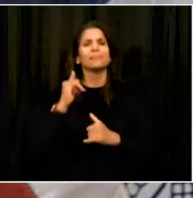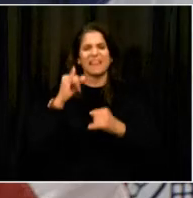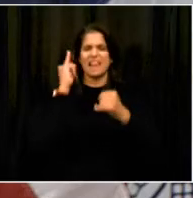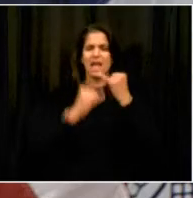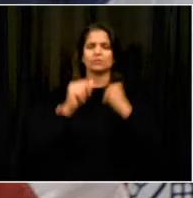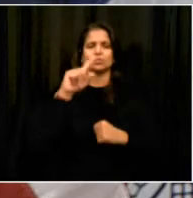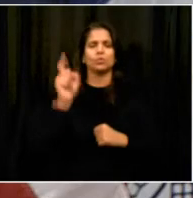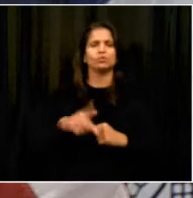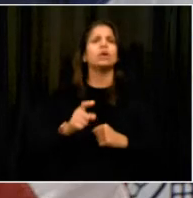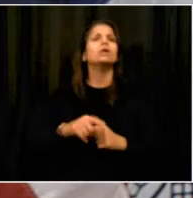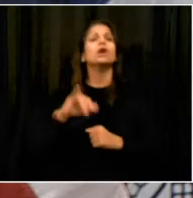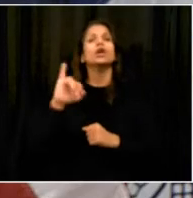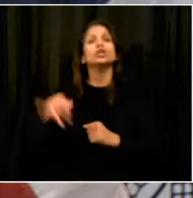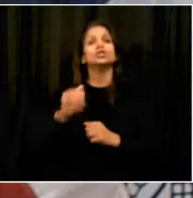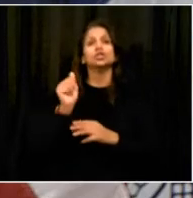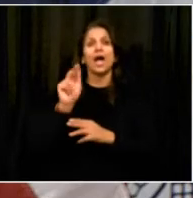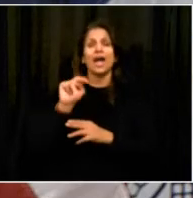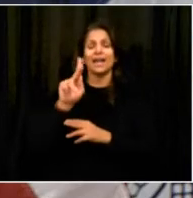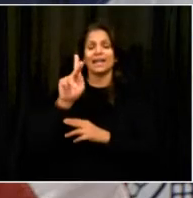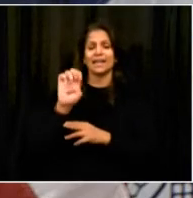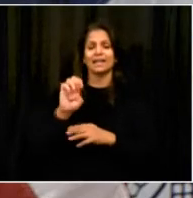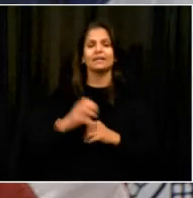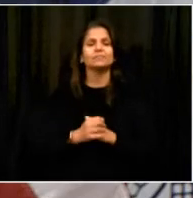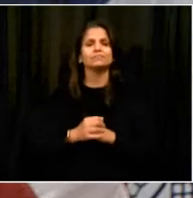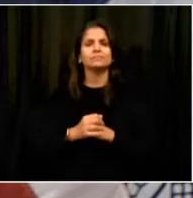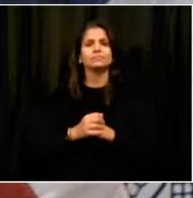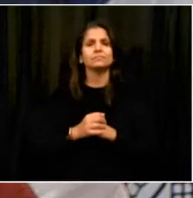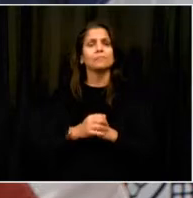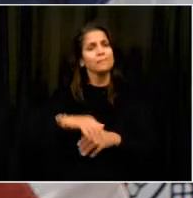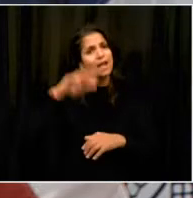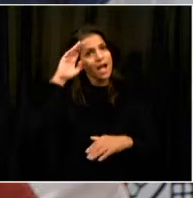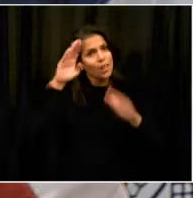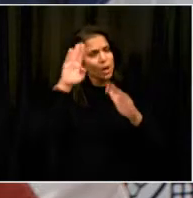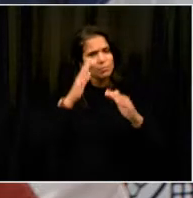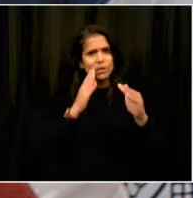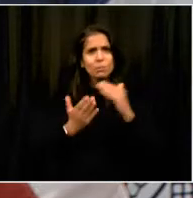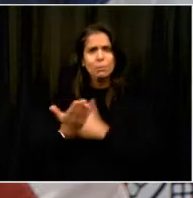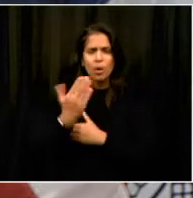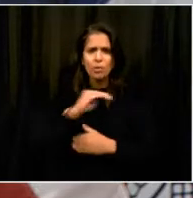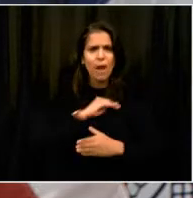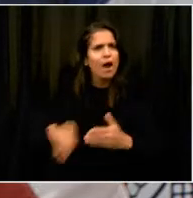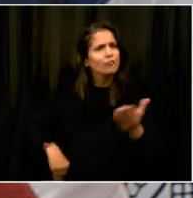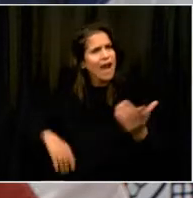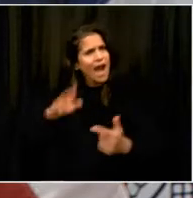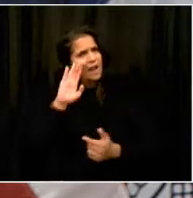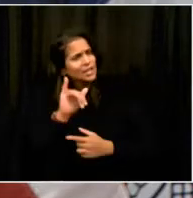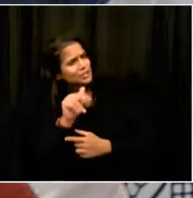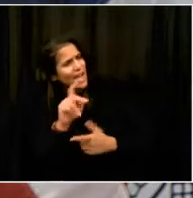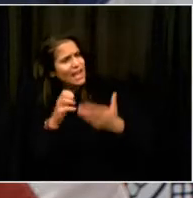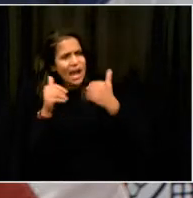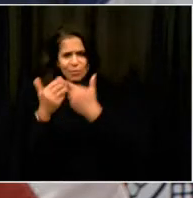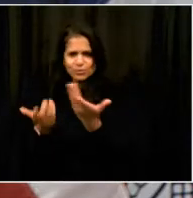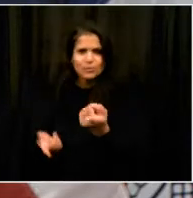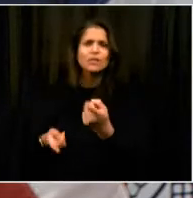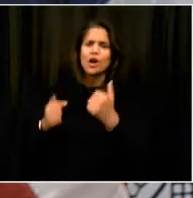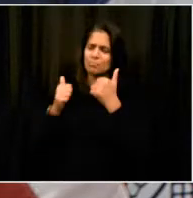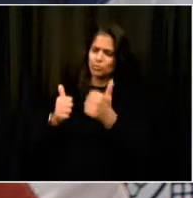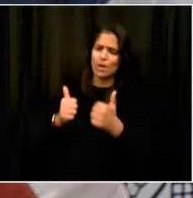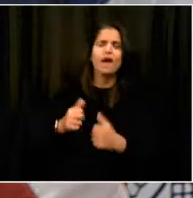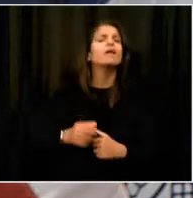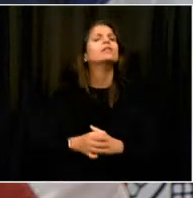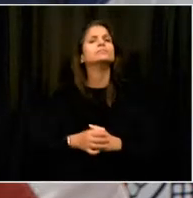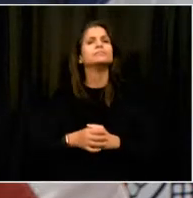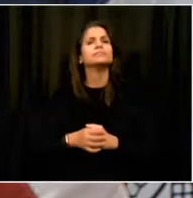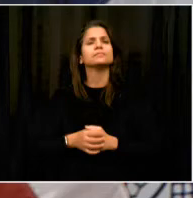Hey, good morning, Mr. Mayor. Hey, Jake, how you doing? I'm doing okay. I heard you kind of float the idea of